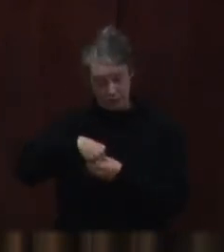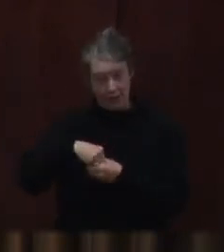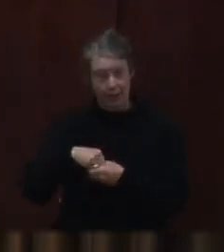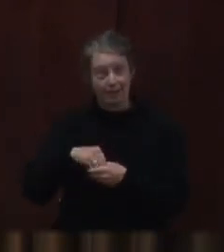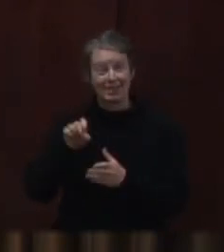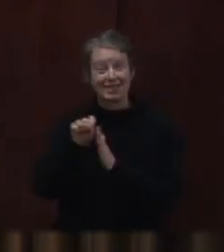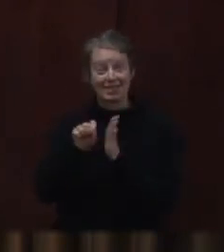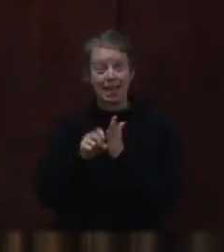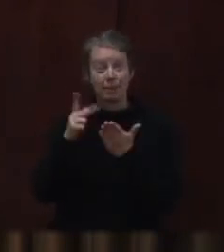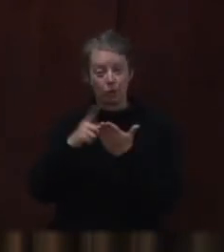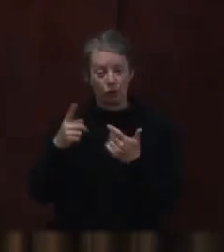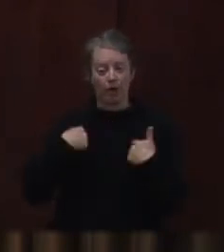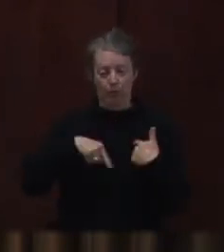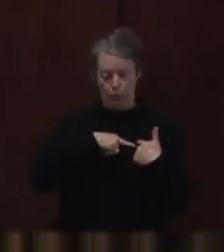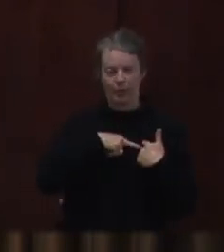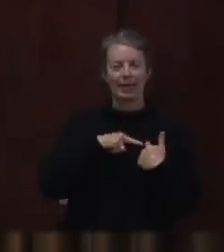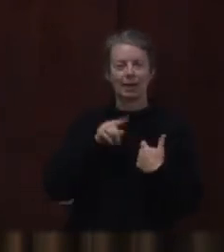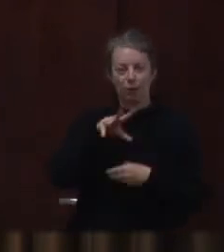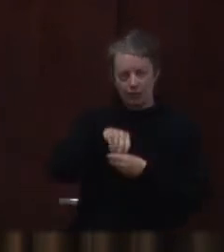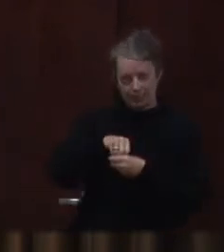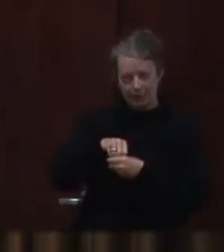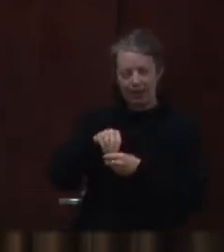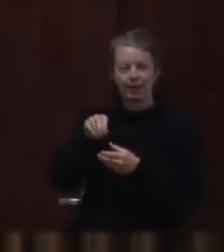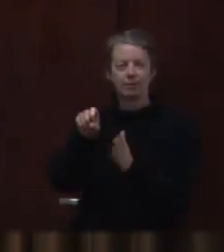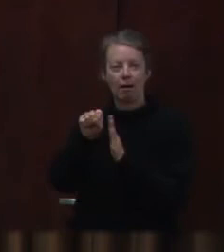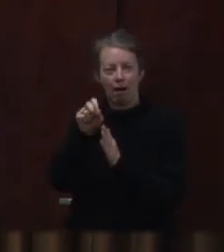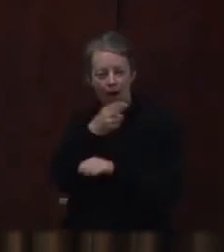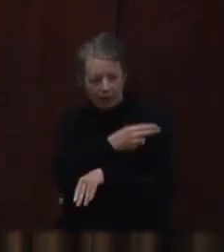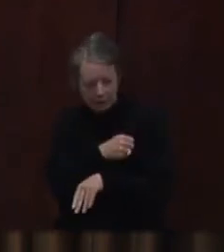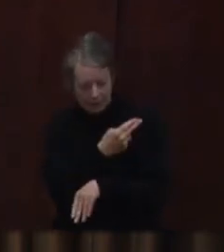hospital partner, and our community health centers, and